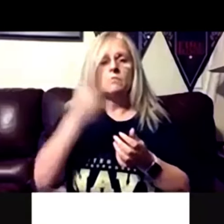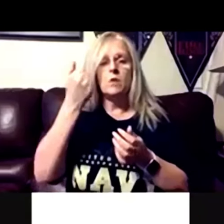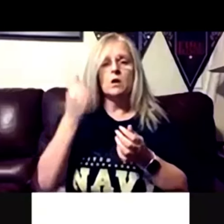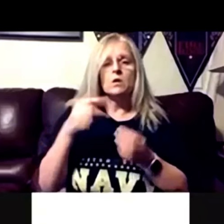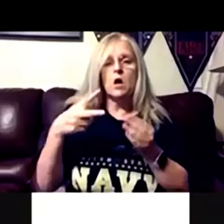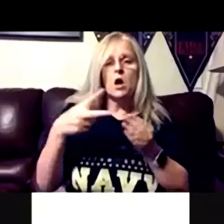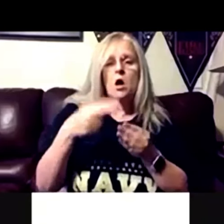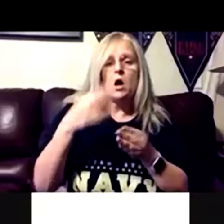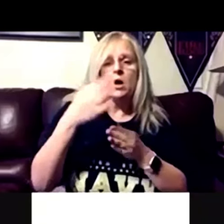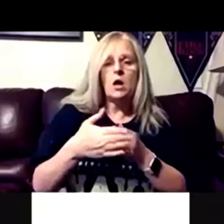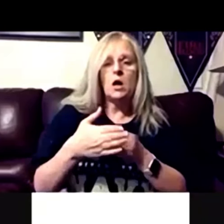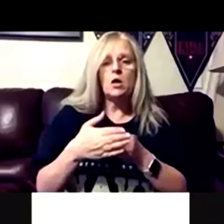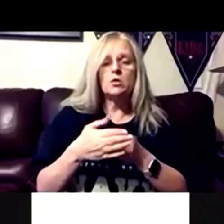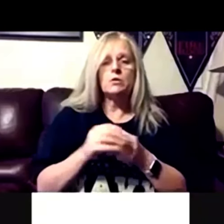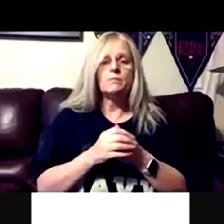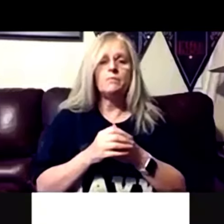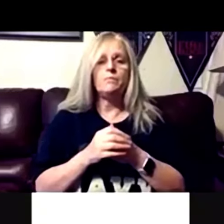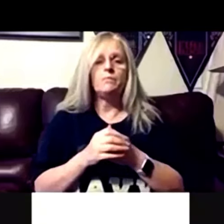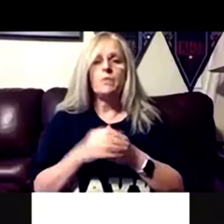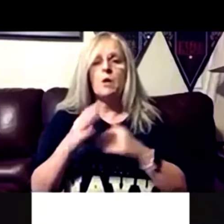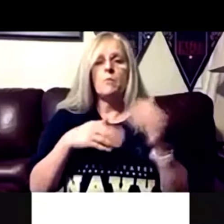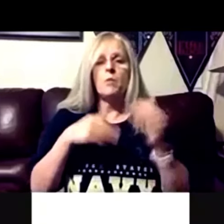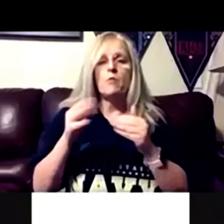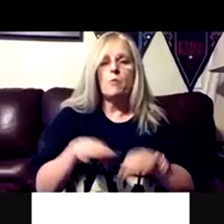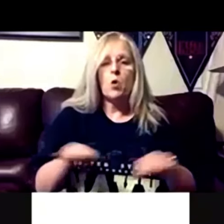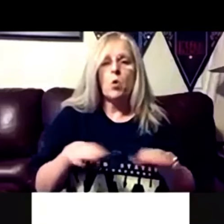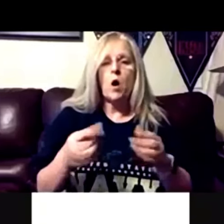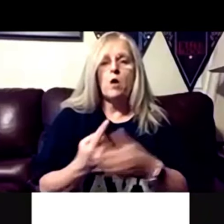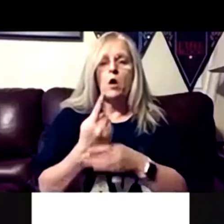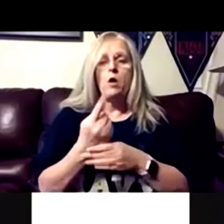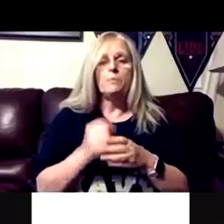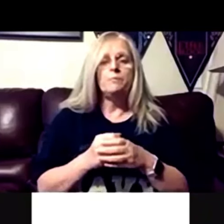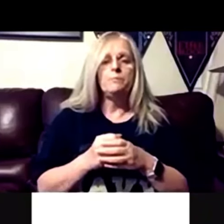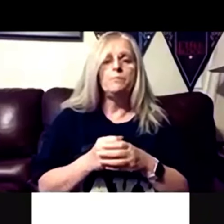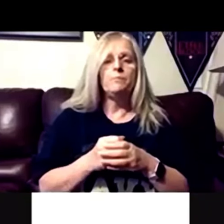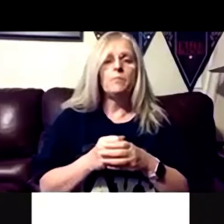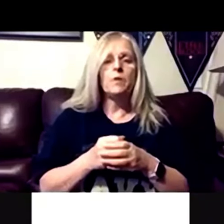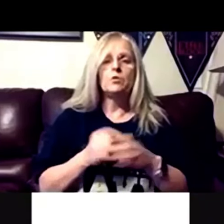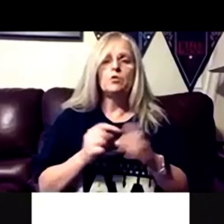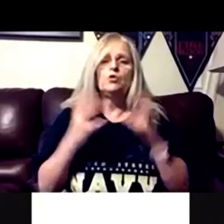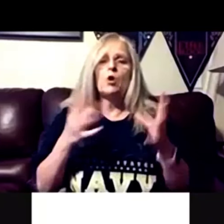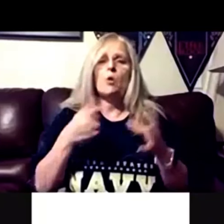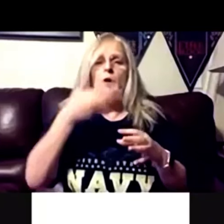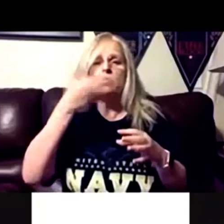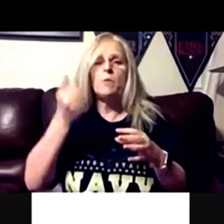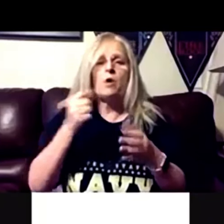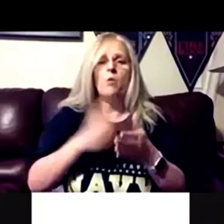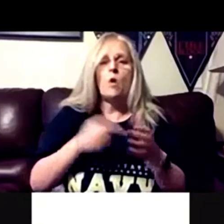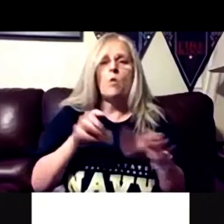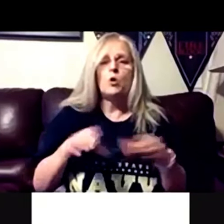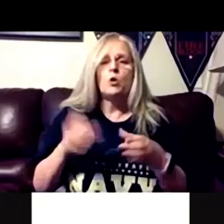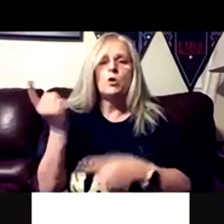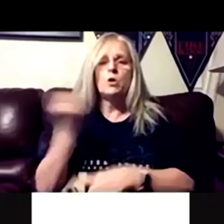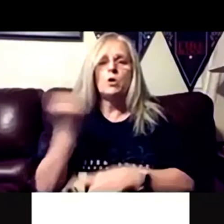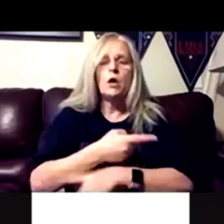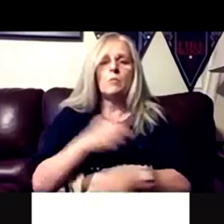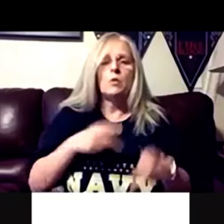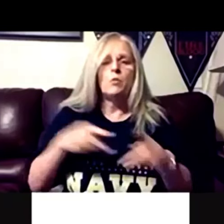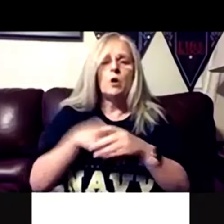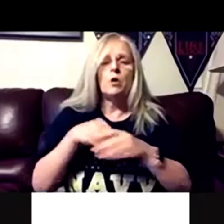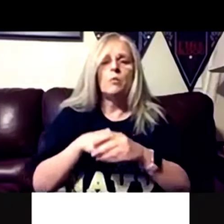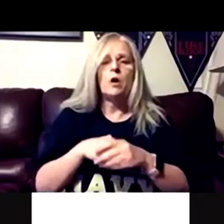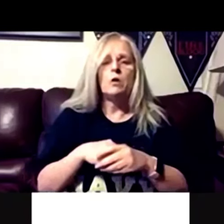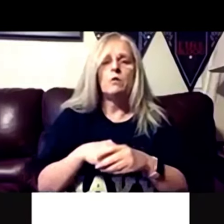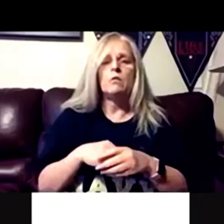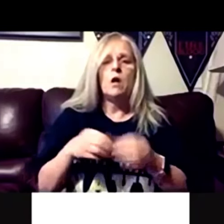edge, proprietary, built from the ground up. It is so much better than what we're doing today. People will come in and absolutely love